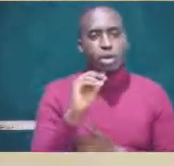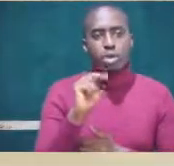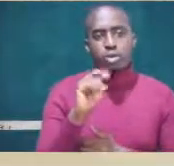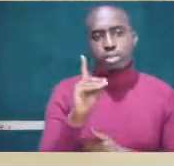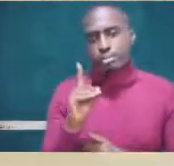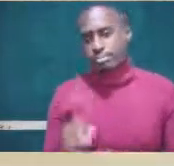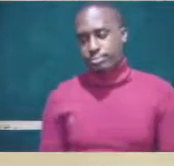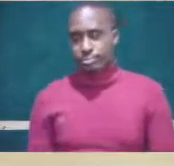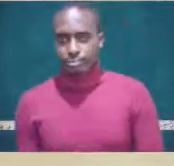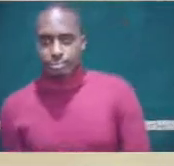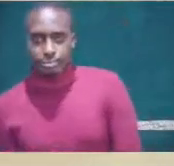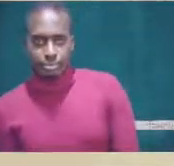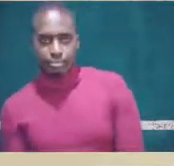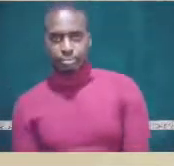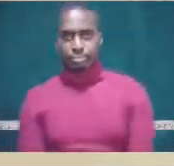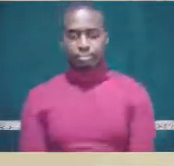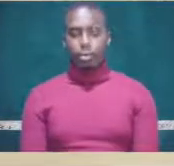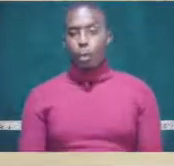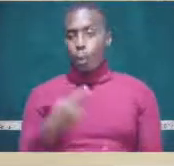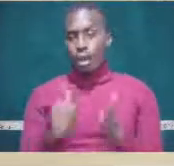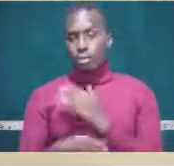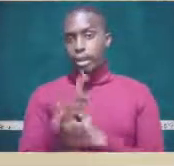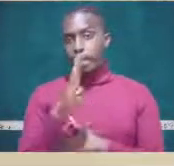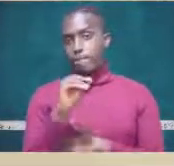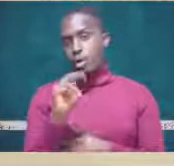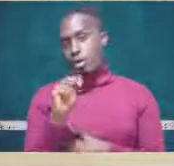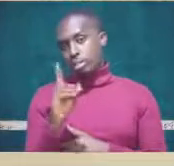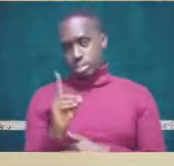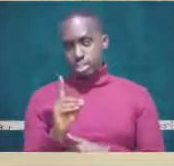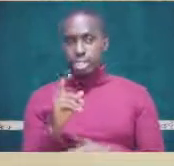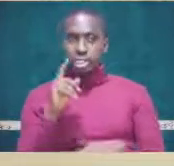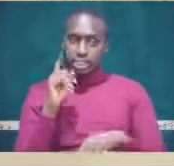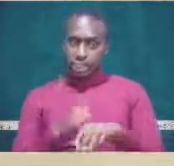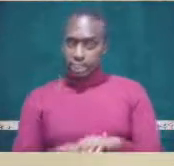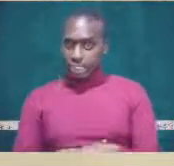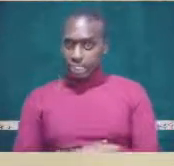What is a bond? What is a bond? A bond refers